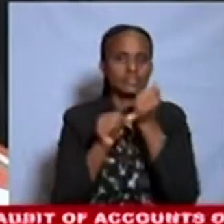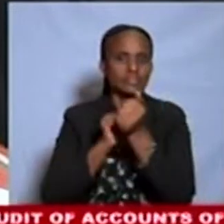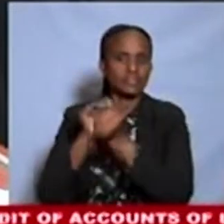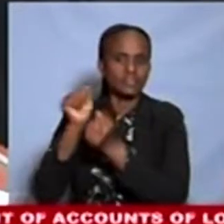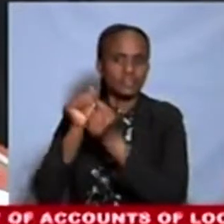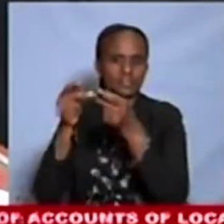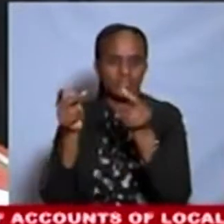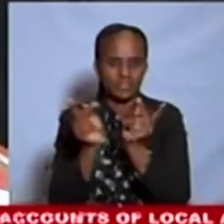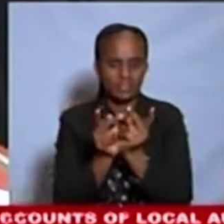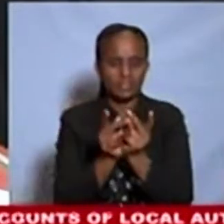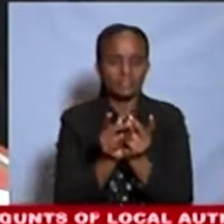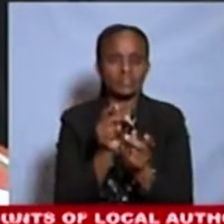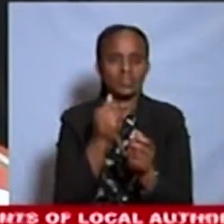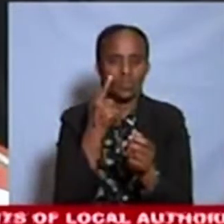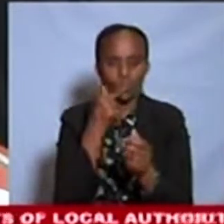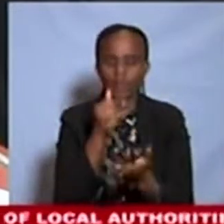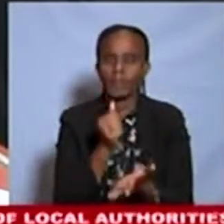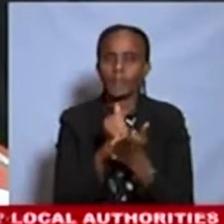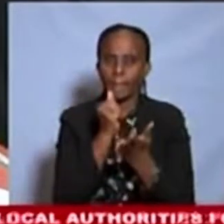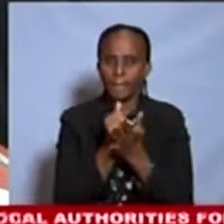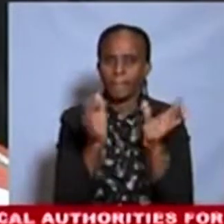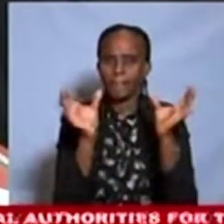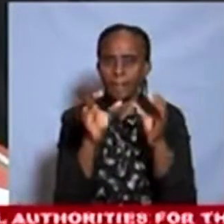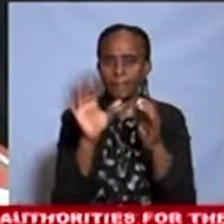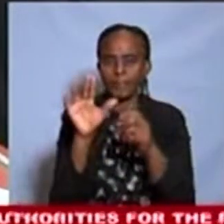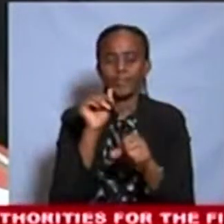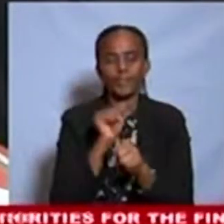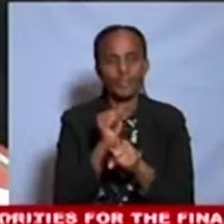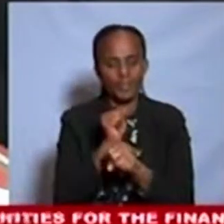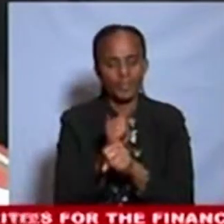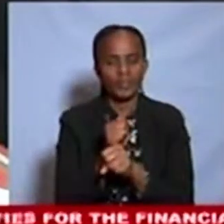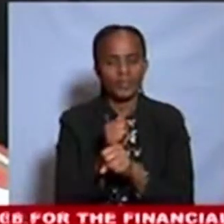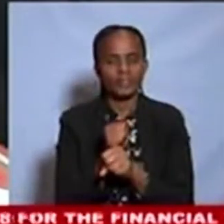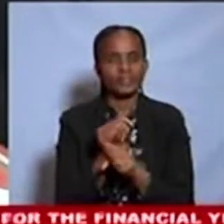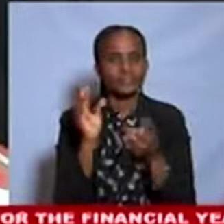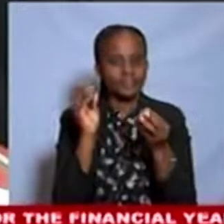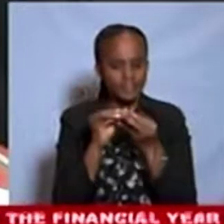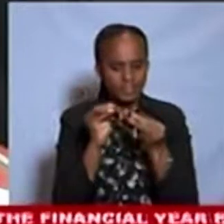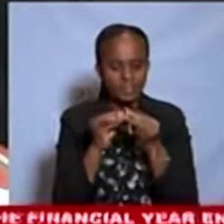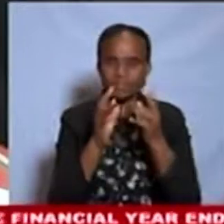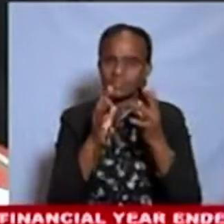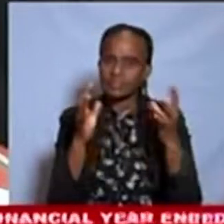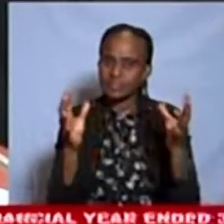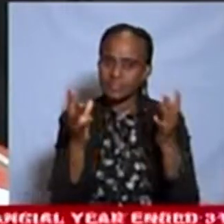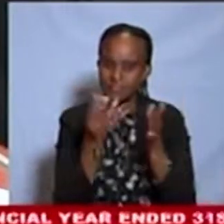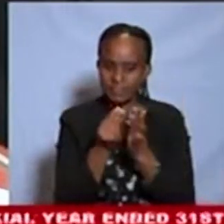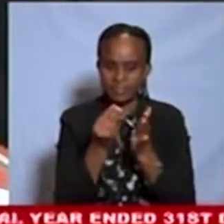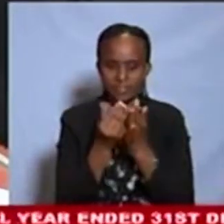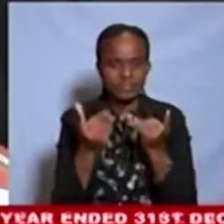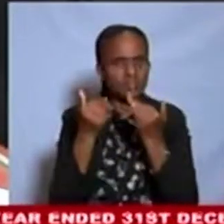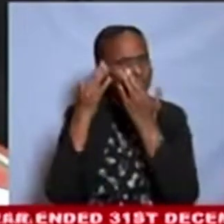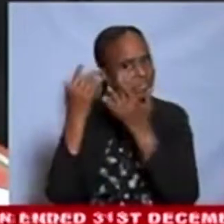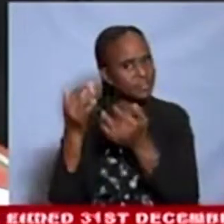that will assist in meeting council obligations. Further, the expanded revenue expected from property rates will